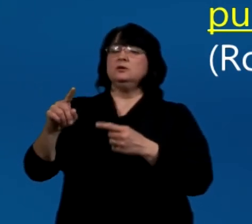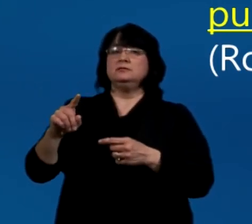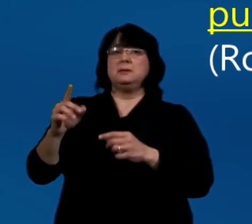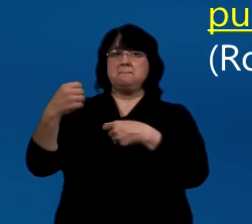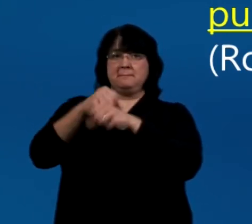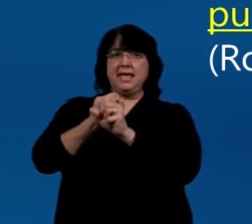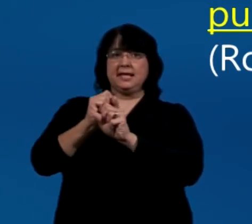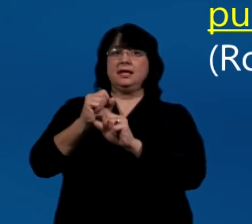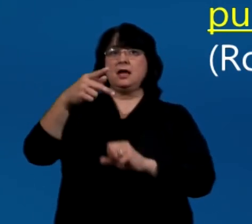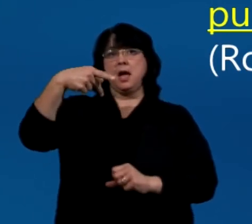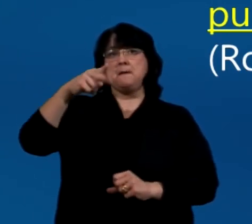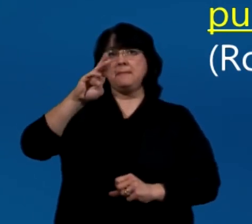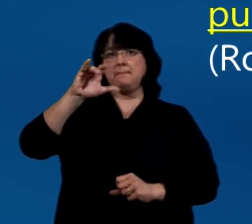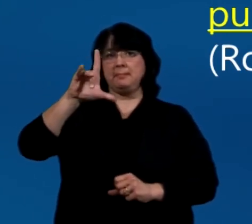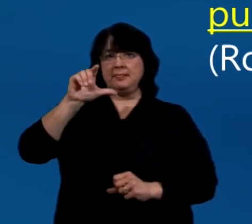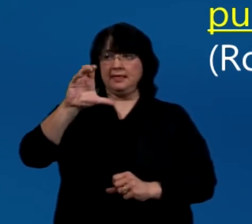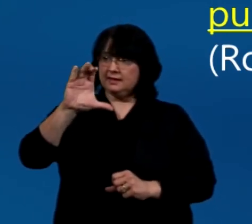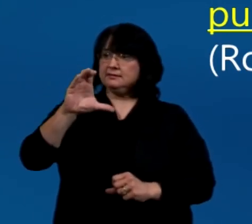confession of his faith in Christ.